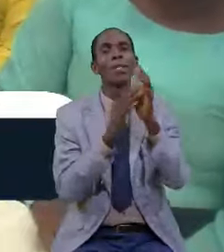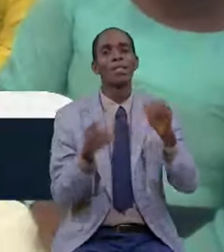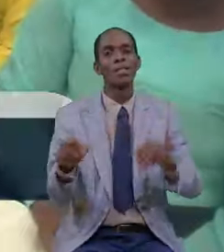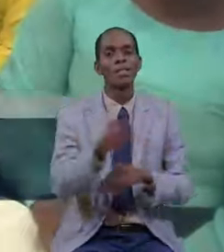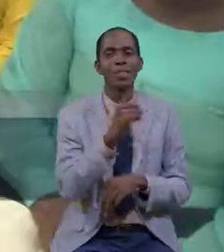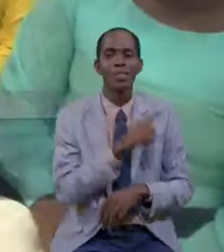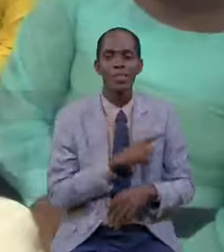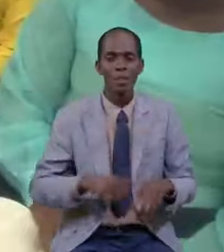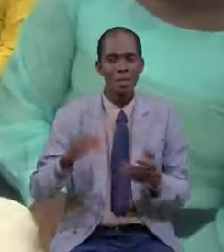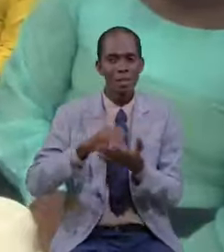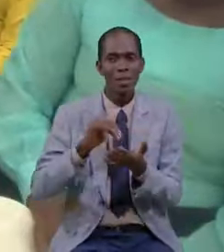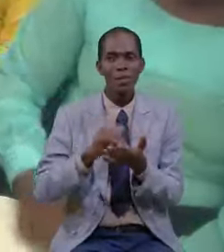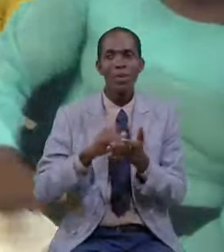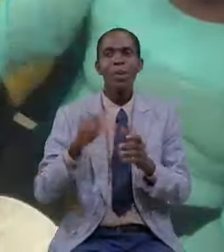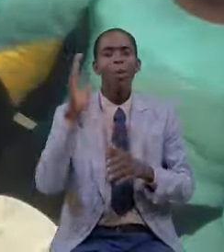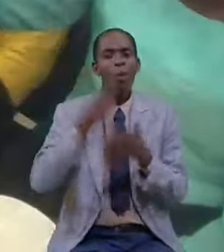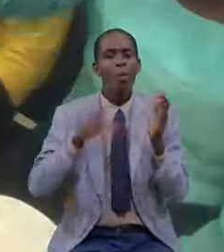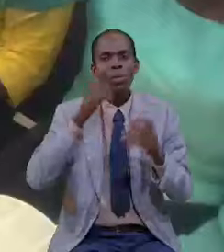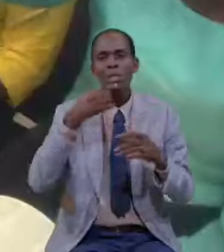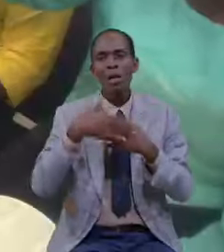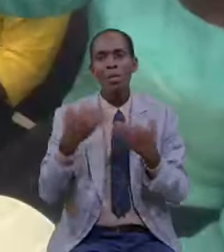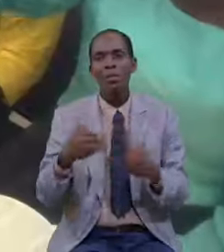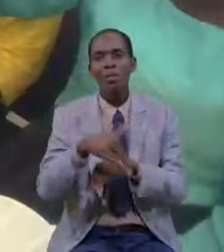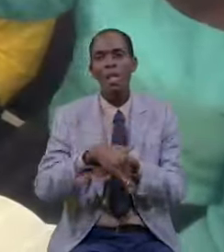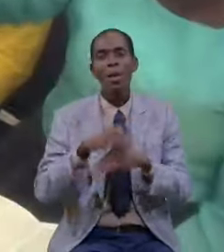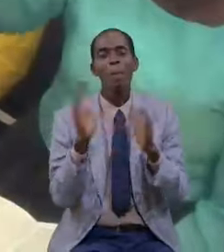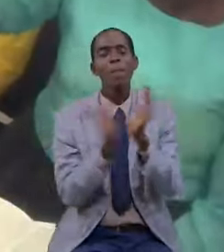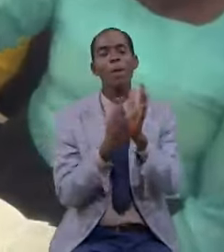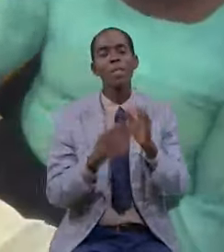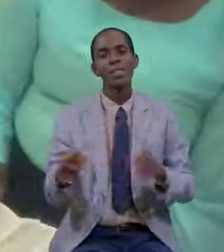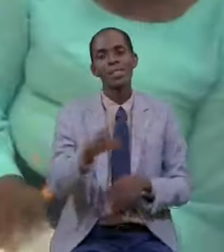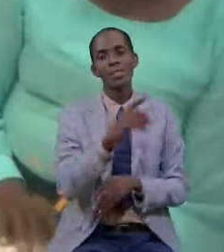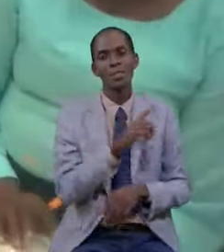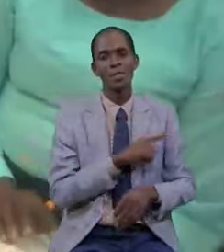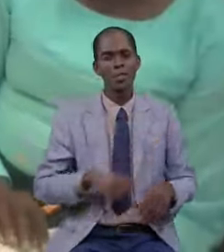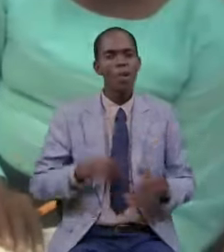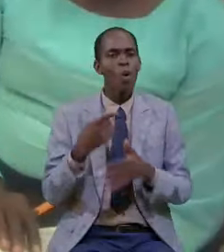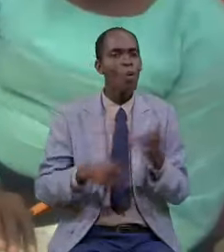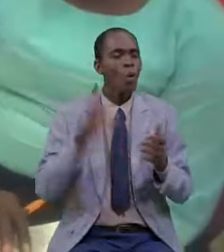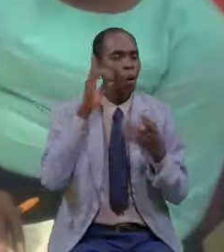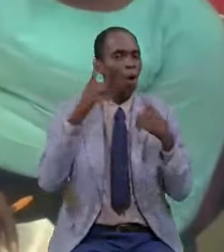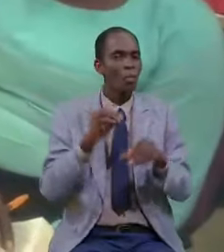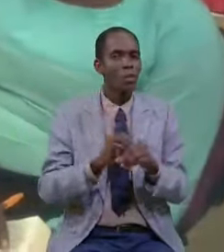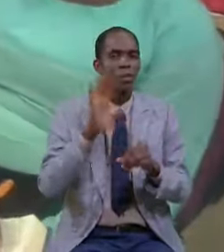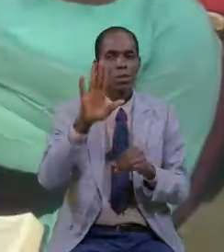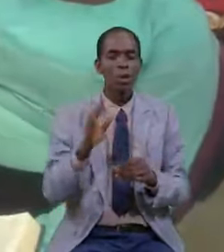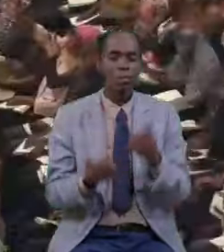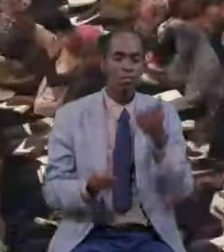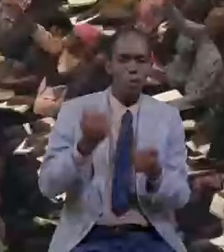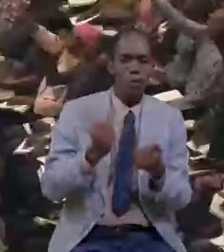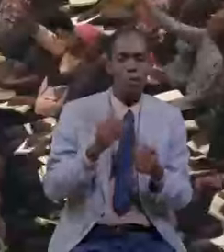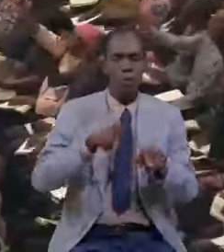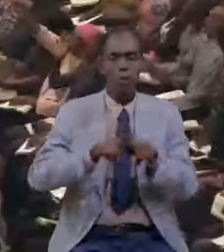Tell me what you are going to say after the prayer tonight. Tell me what's going to happen in the bus, in the car, while you are going